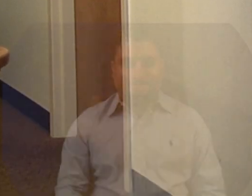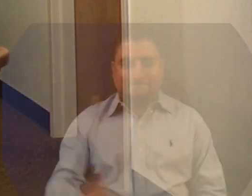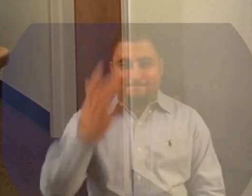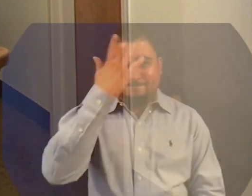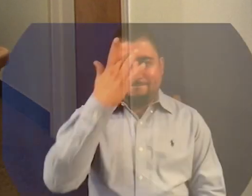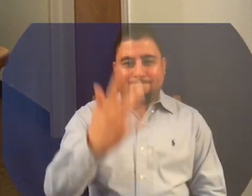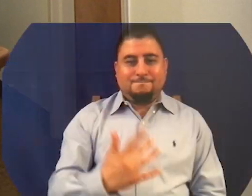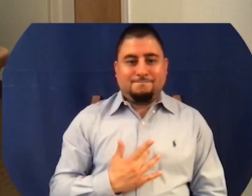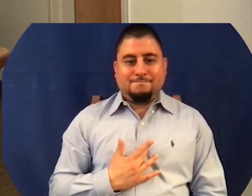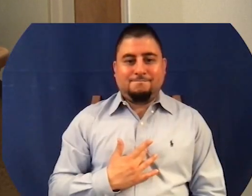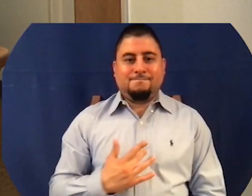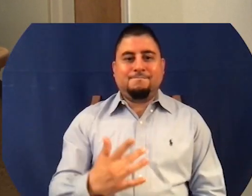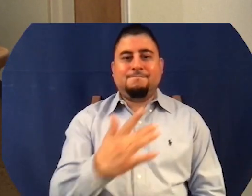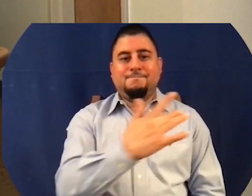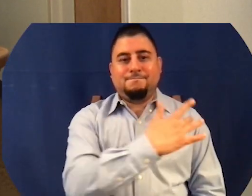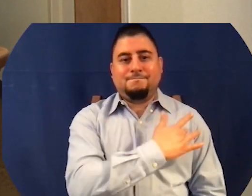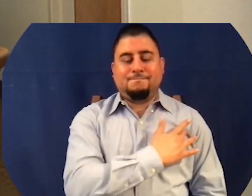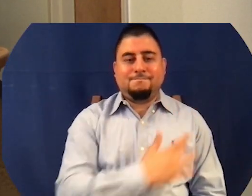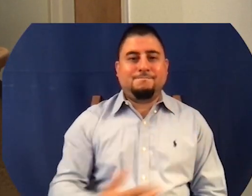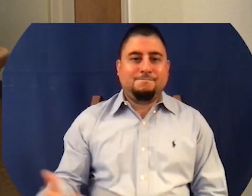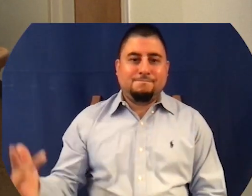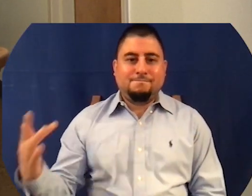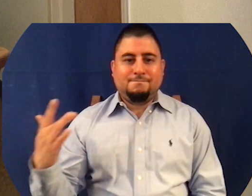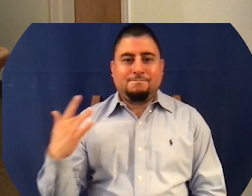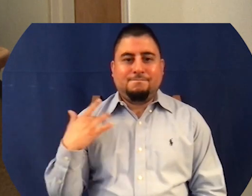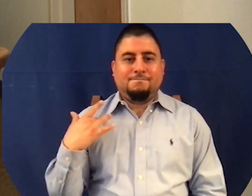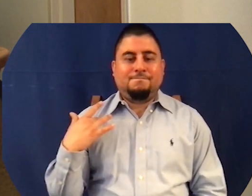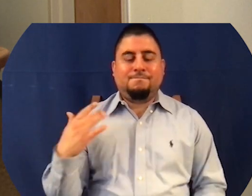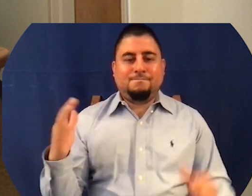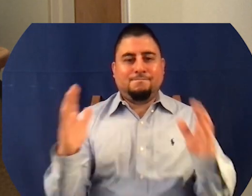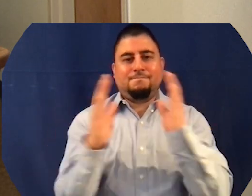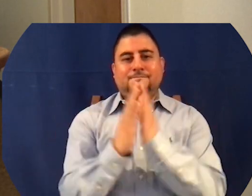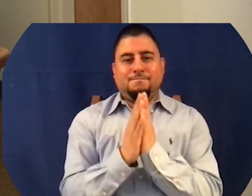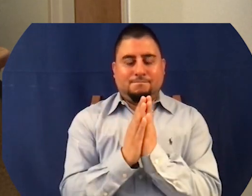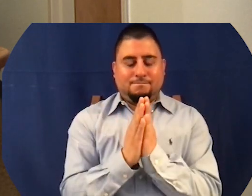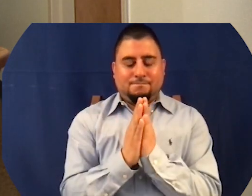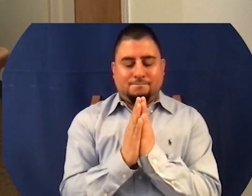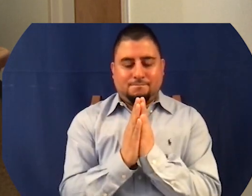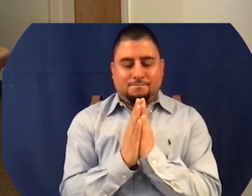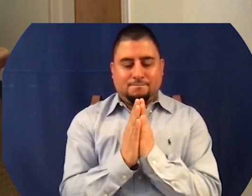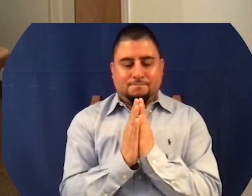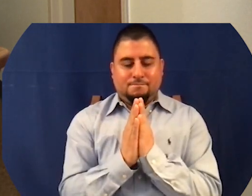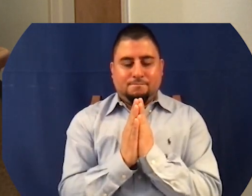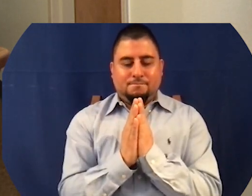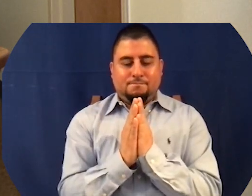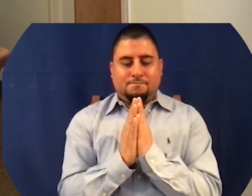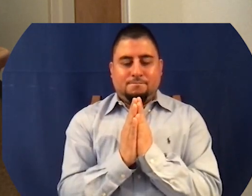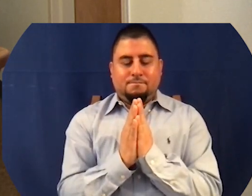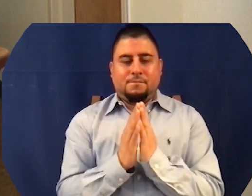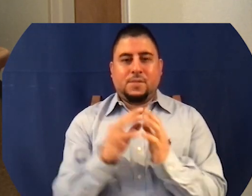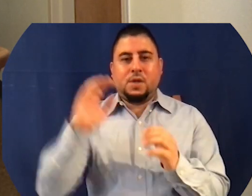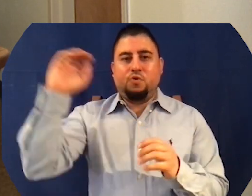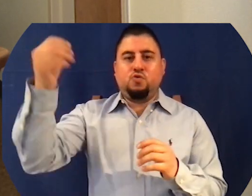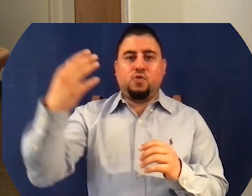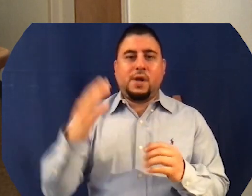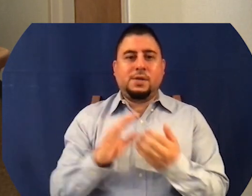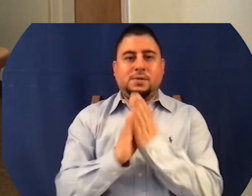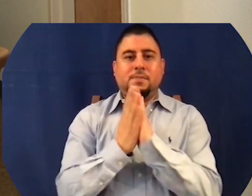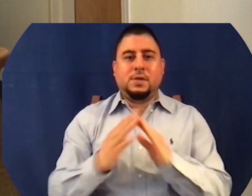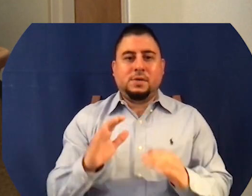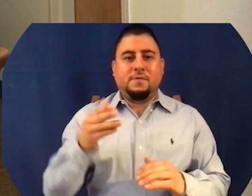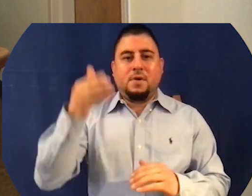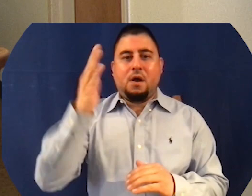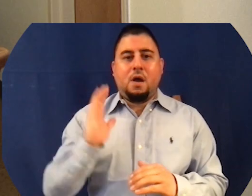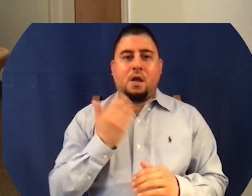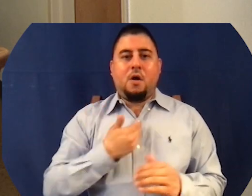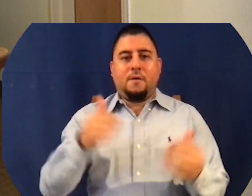endure. In the name of the Father, and of the Son, and of the Holy Spirit. Amen. May the grace and peace of